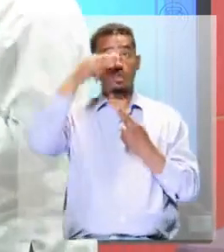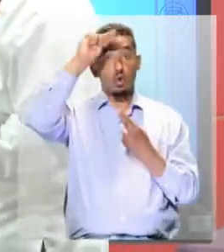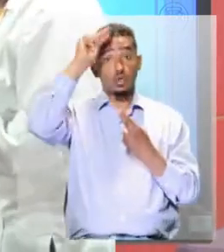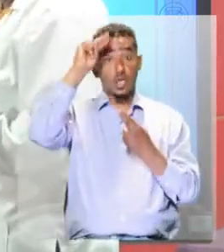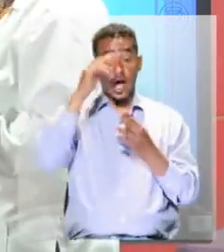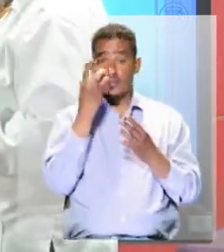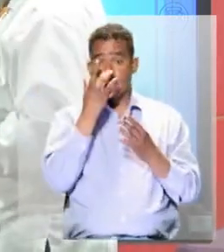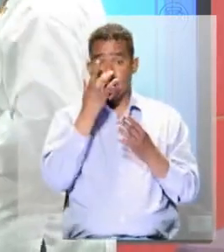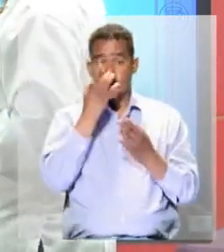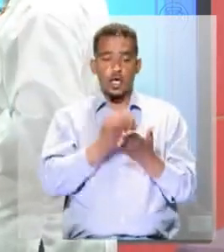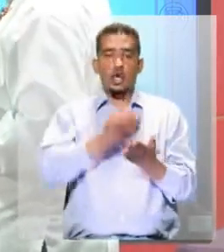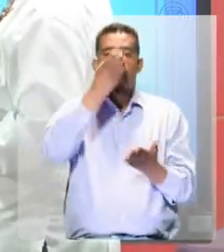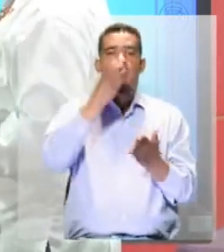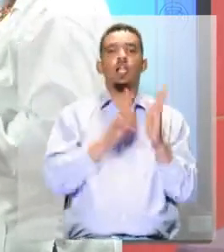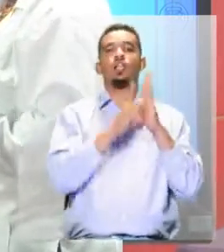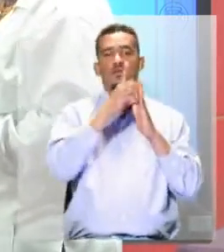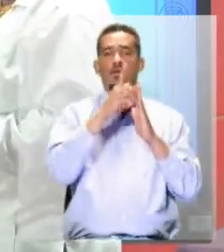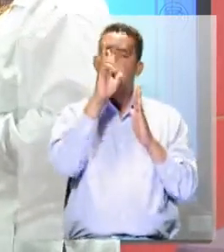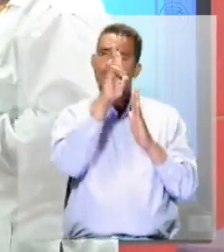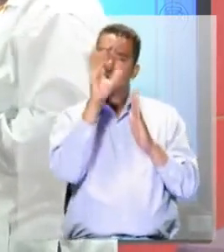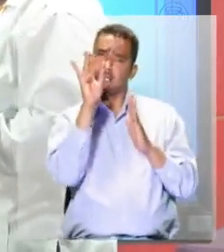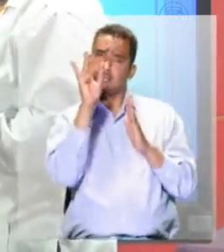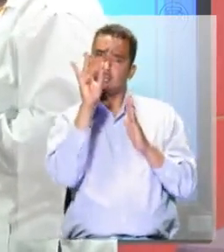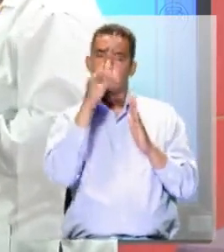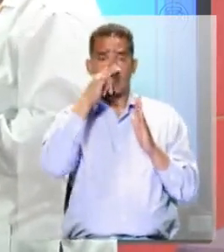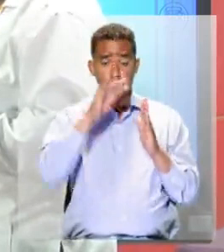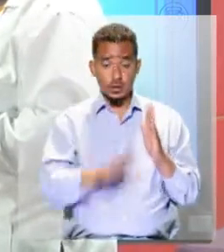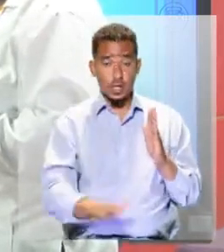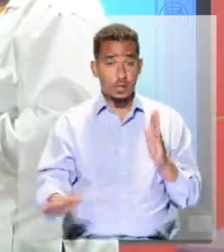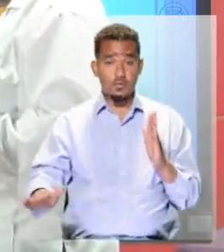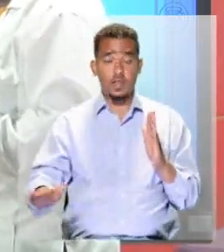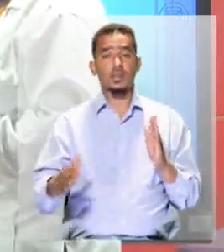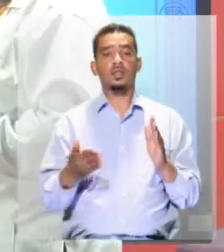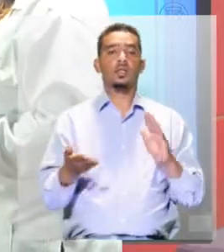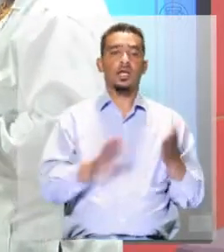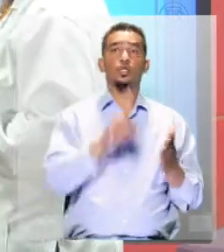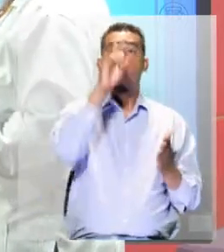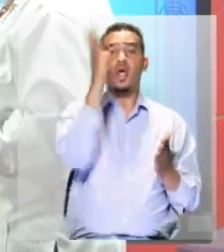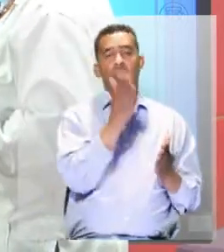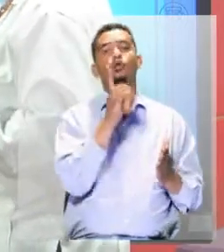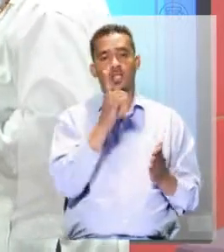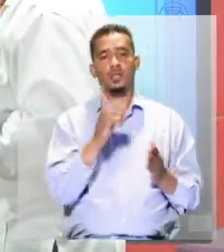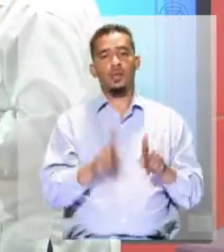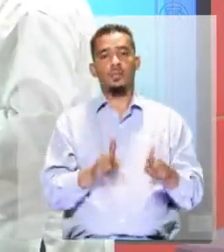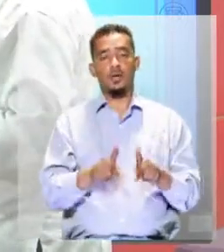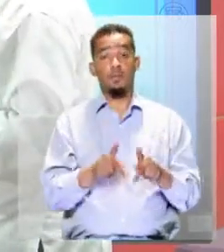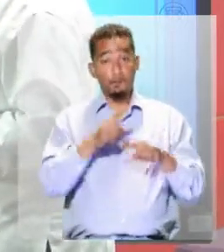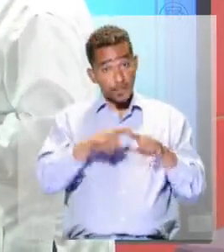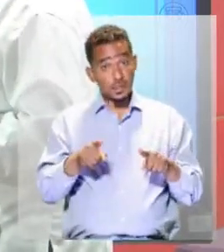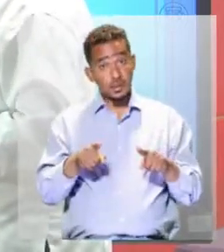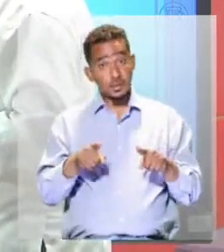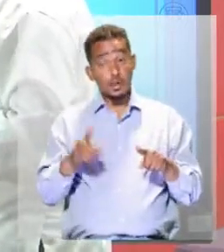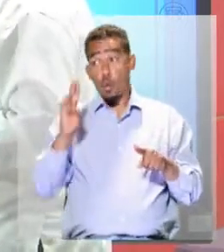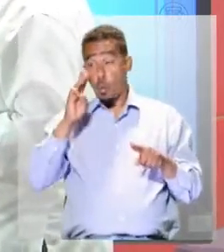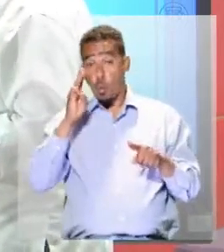well developed economically. Only 38 infant days per 1,000 people. But the